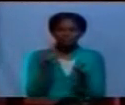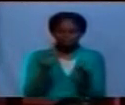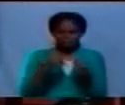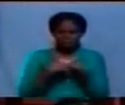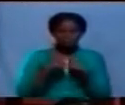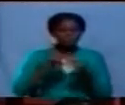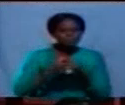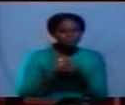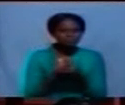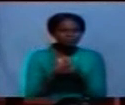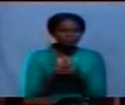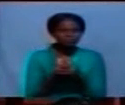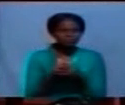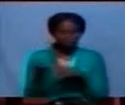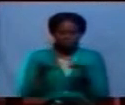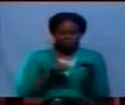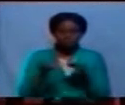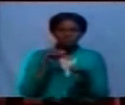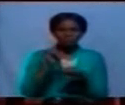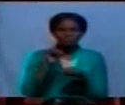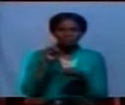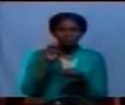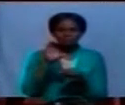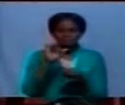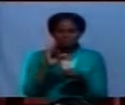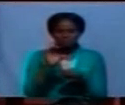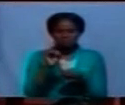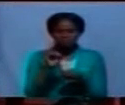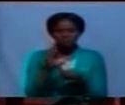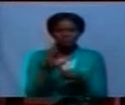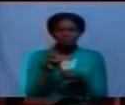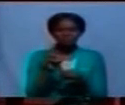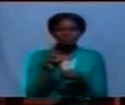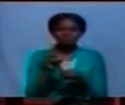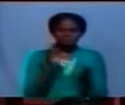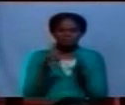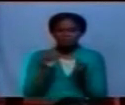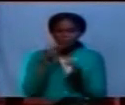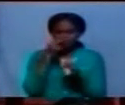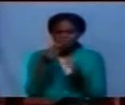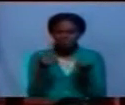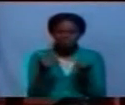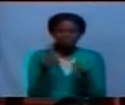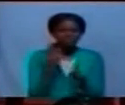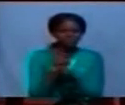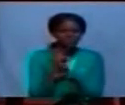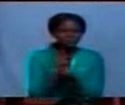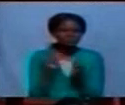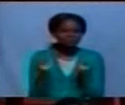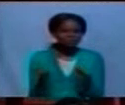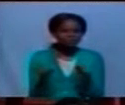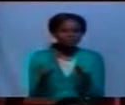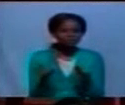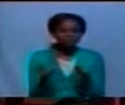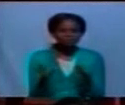with managing macroeconomic fundamentals. So if we can see inflation being contained,